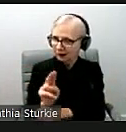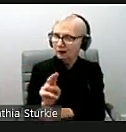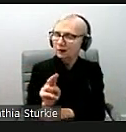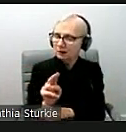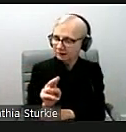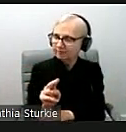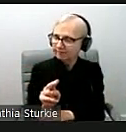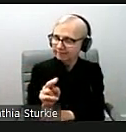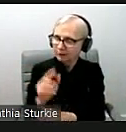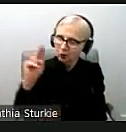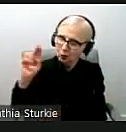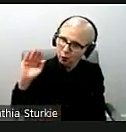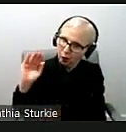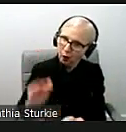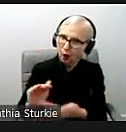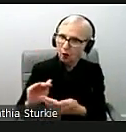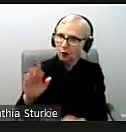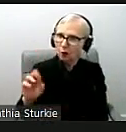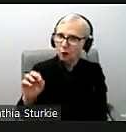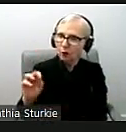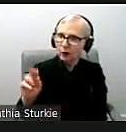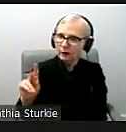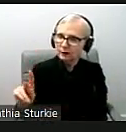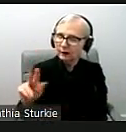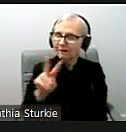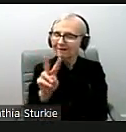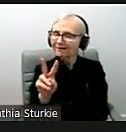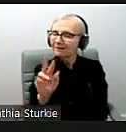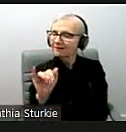risk. All right, Vinny, go ahead.